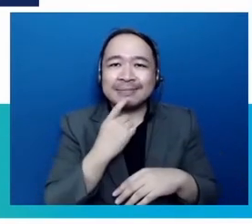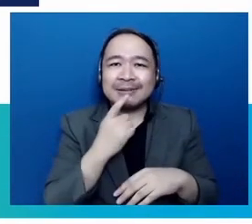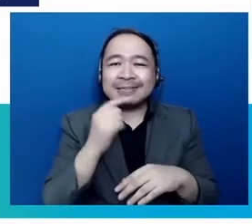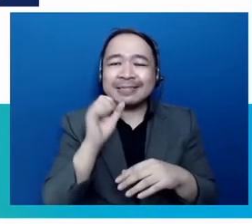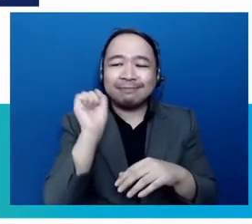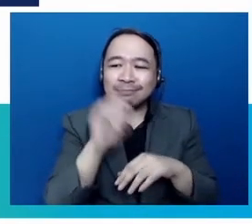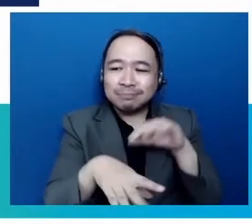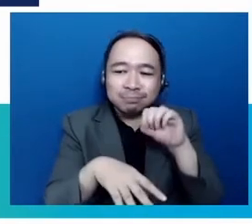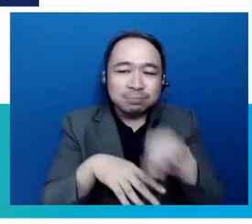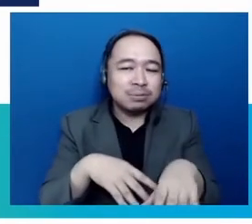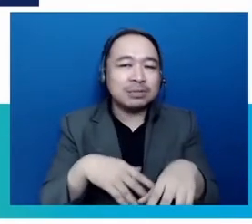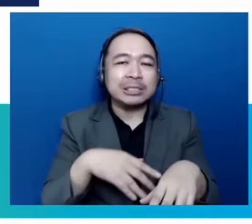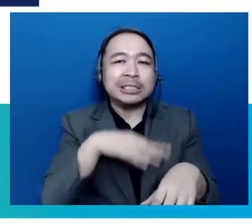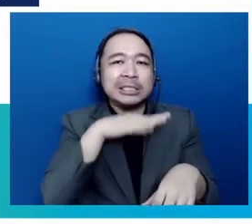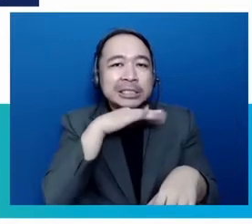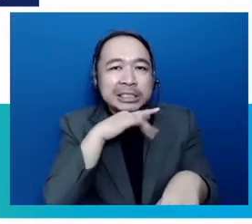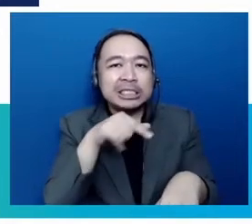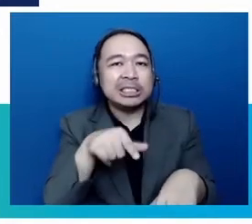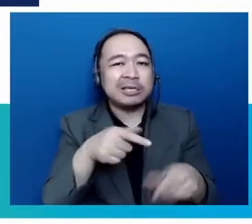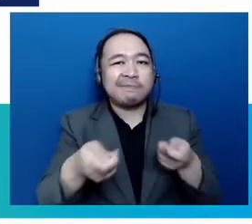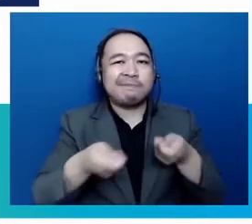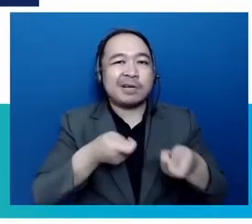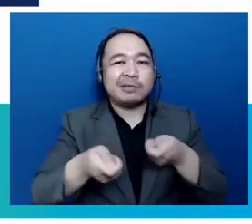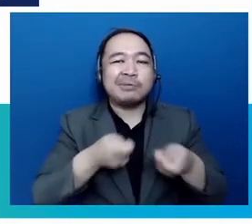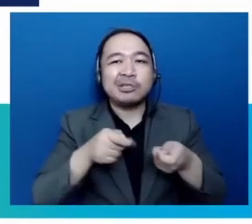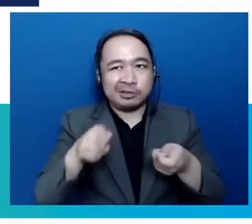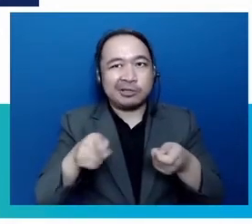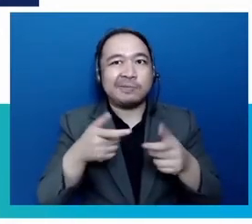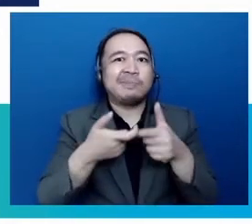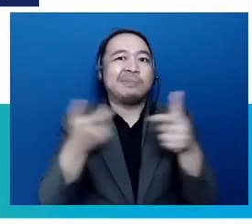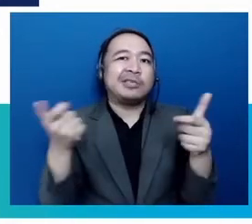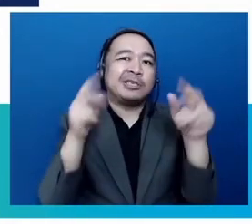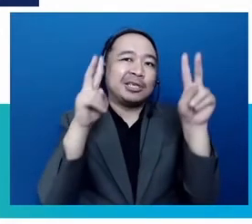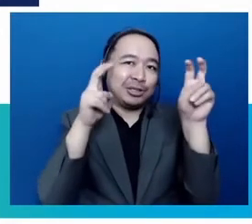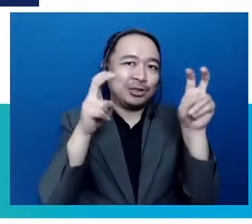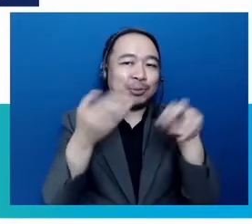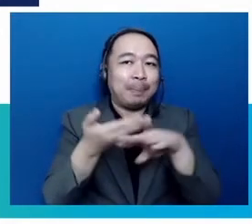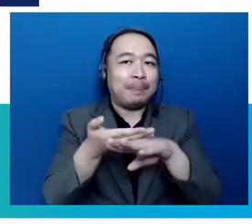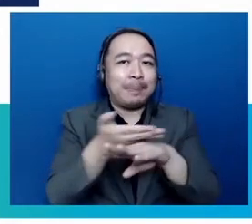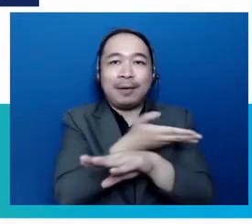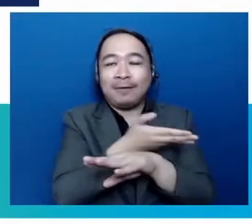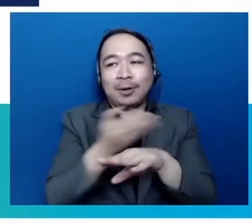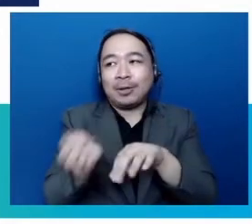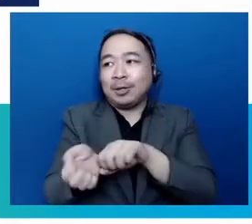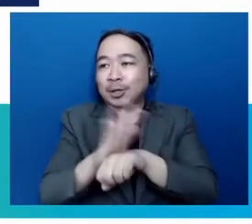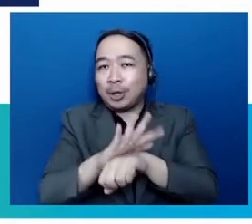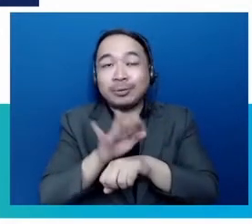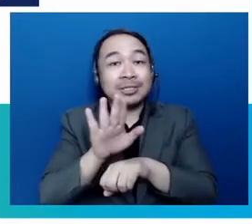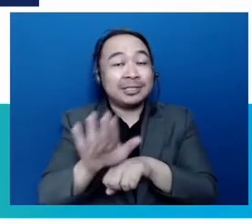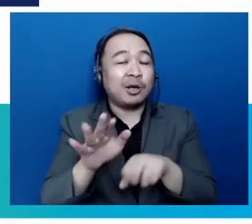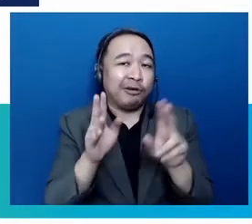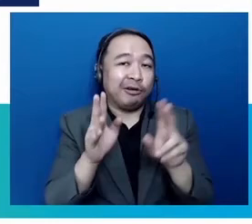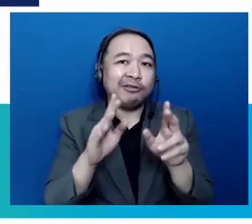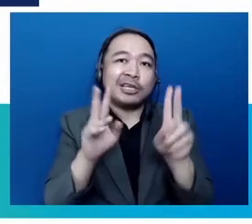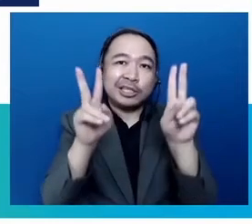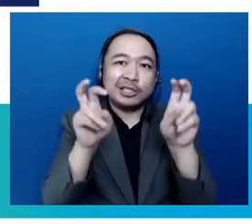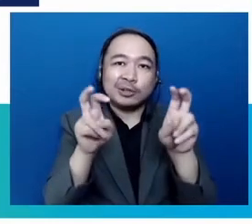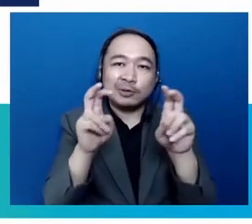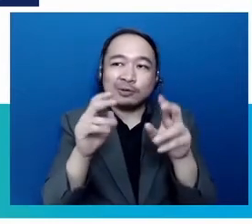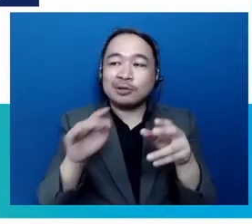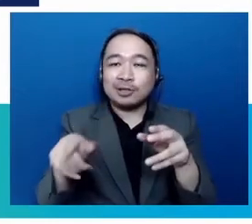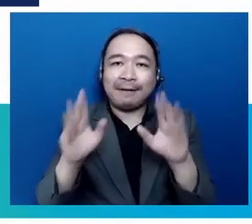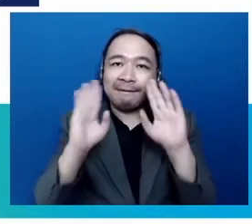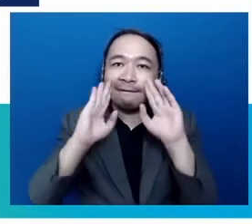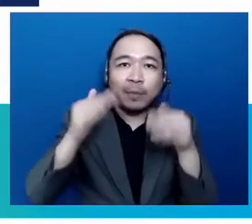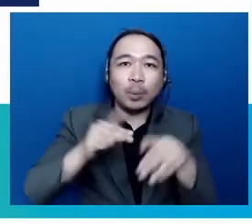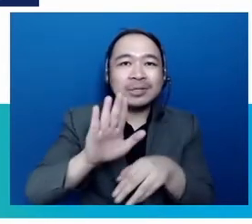on the ocean's agenda before COVID-19 hit. And they are topics that your NGO is closely involved in. From